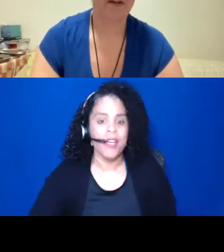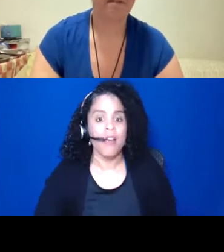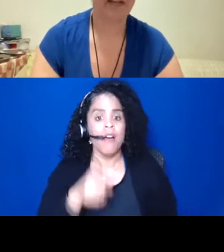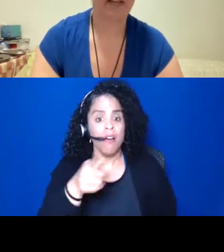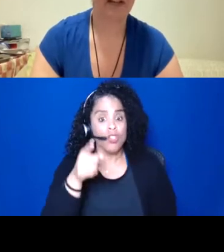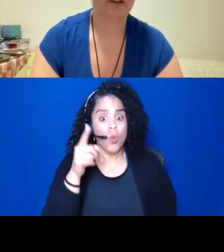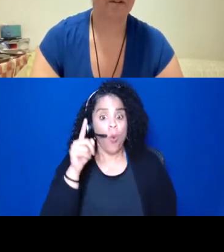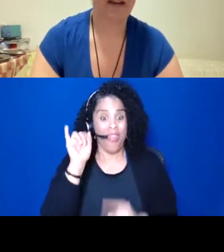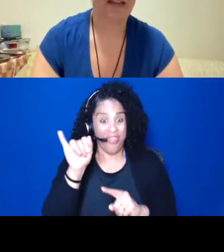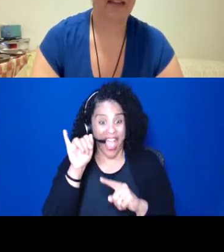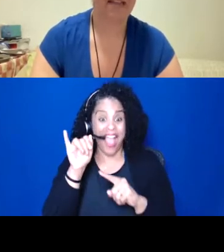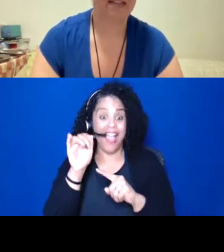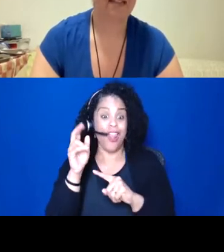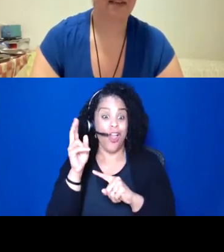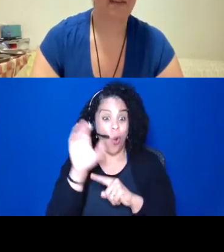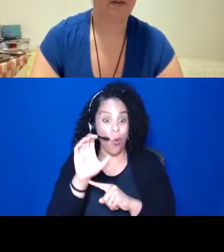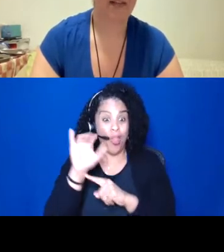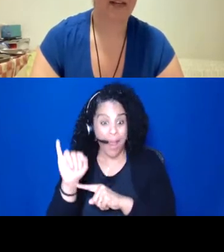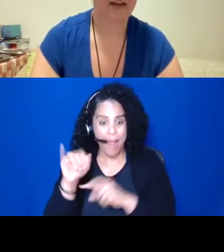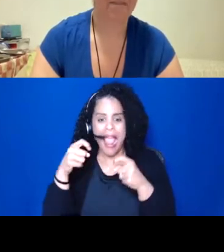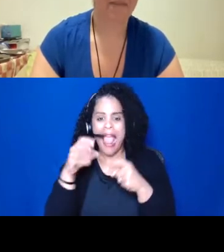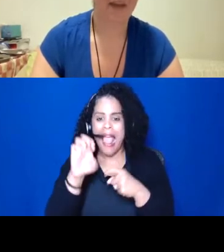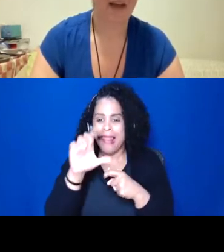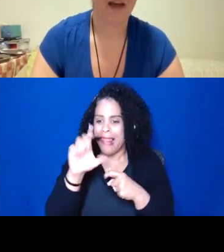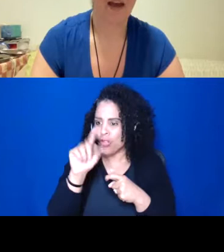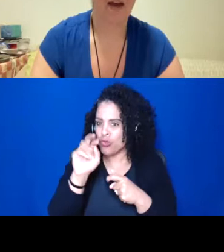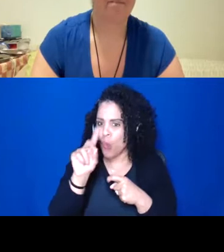So the cochlear implant electrode array is inside the cochlea here.